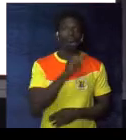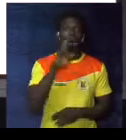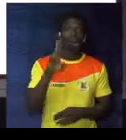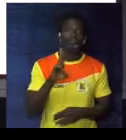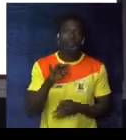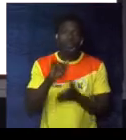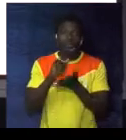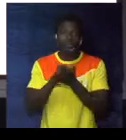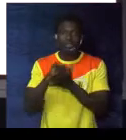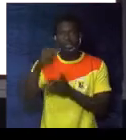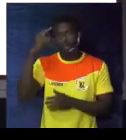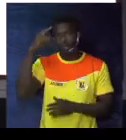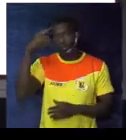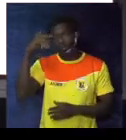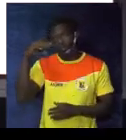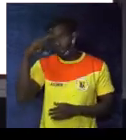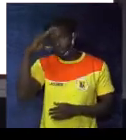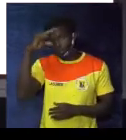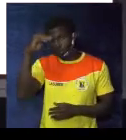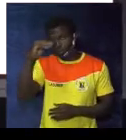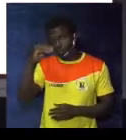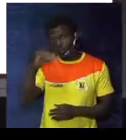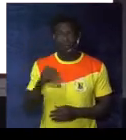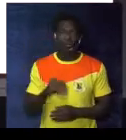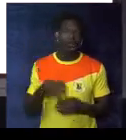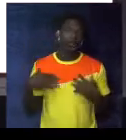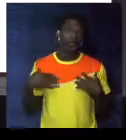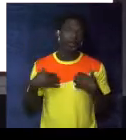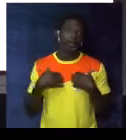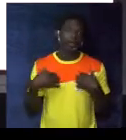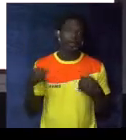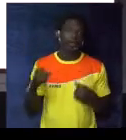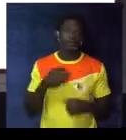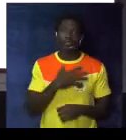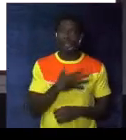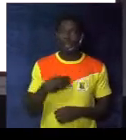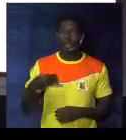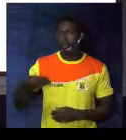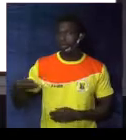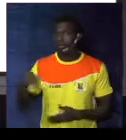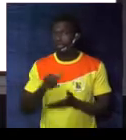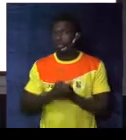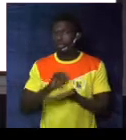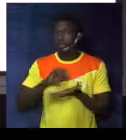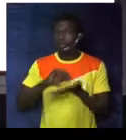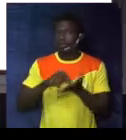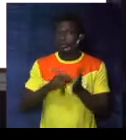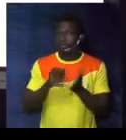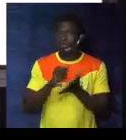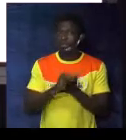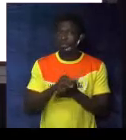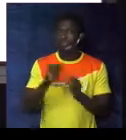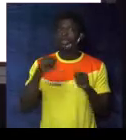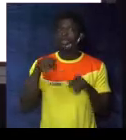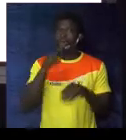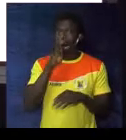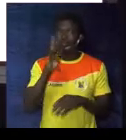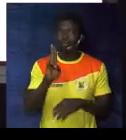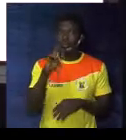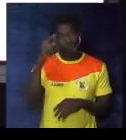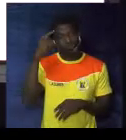that for human beings, animals, and objects. That means that can be